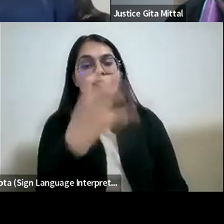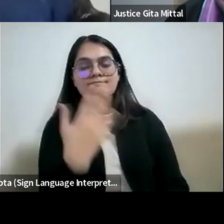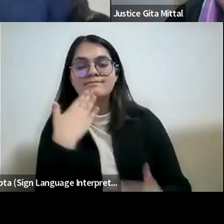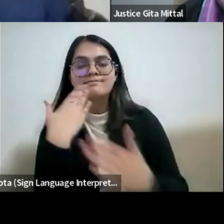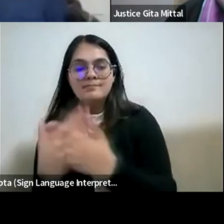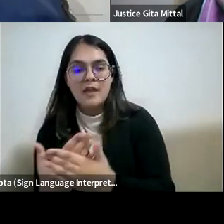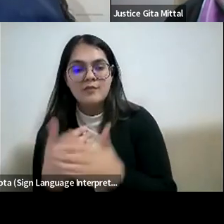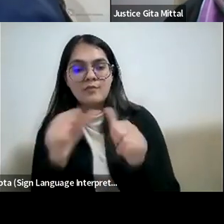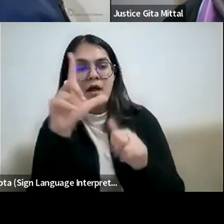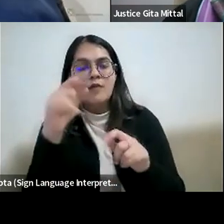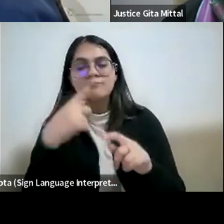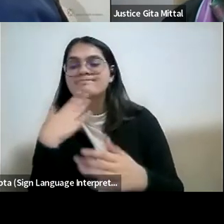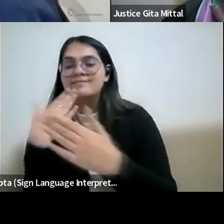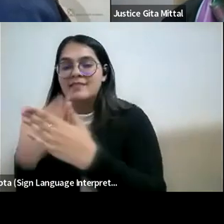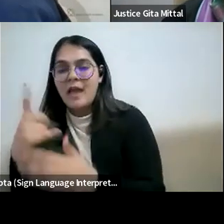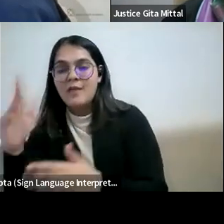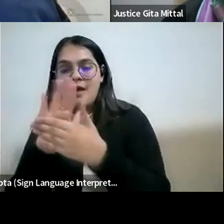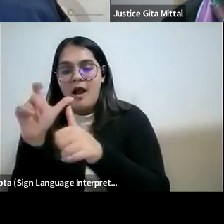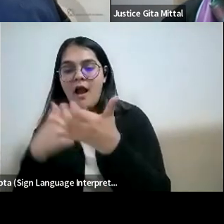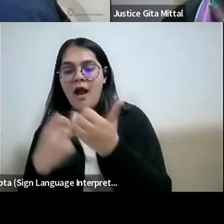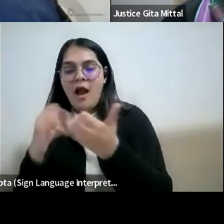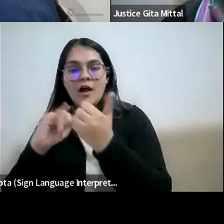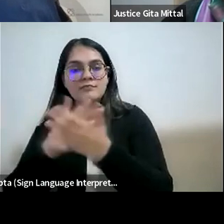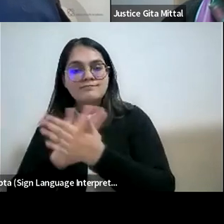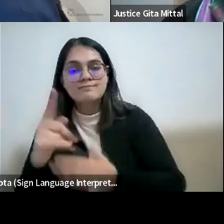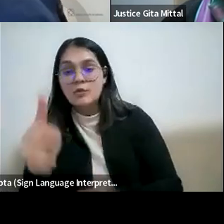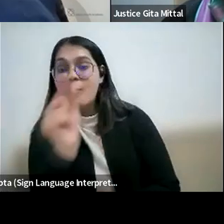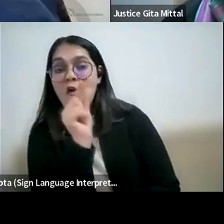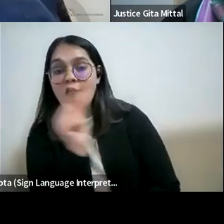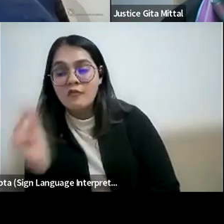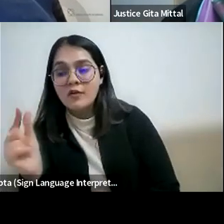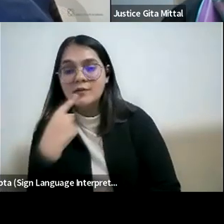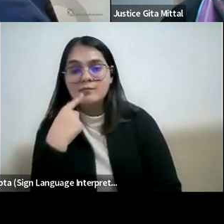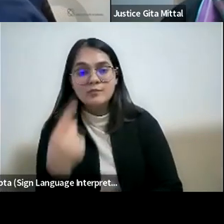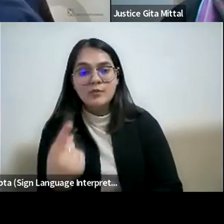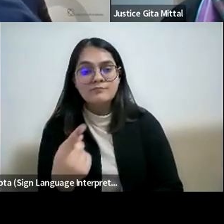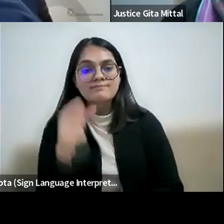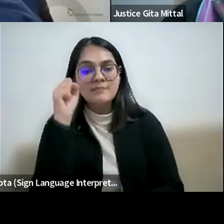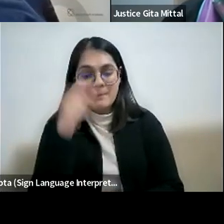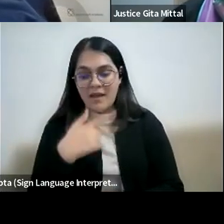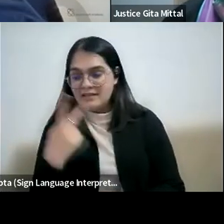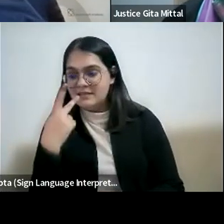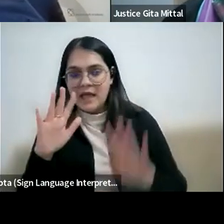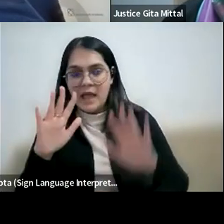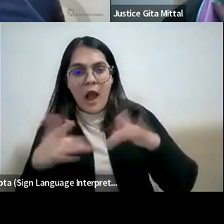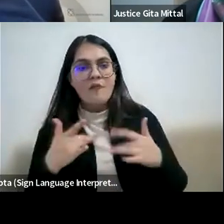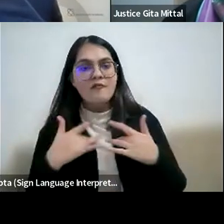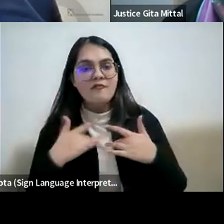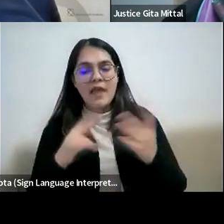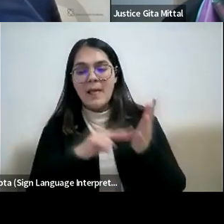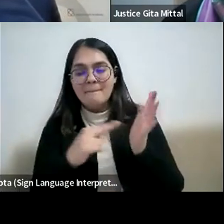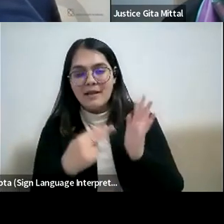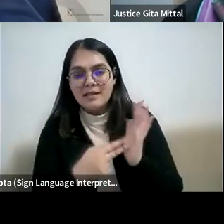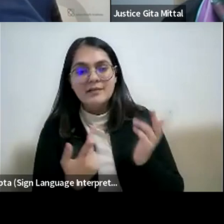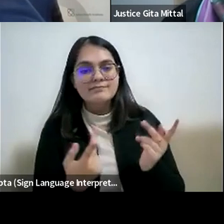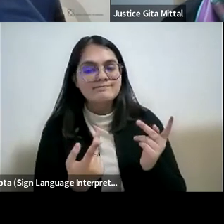that, Harsh. And I think the way the words that we mean, they get a very different color, get a different meaning, they get a